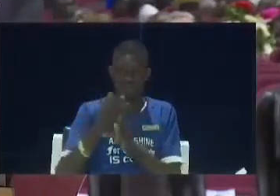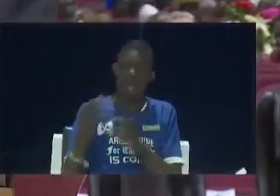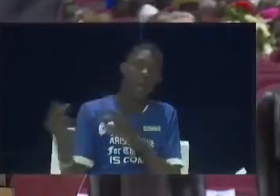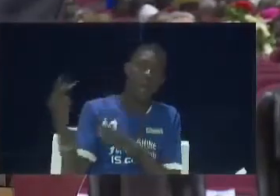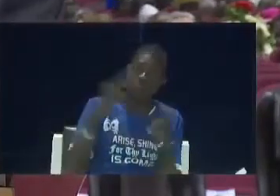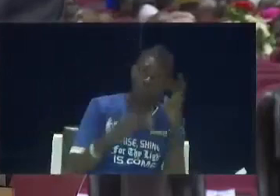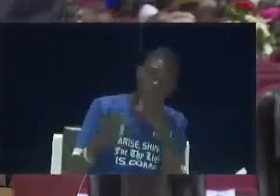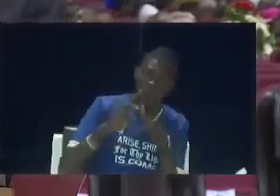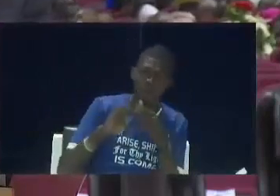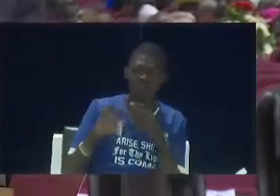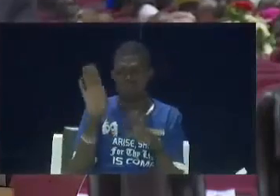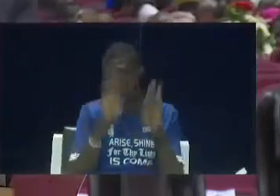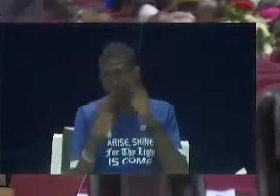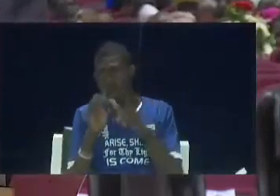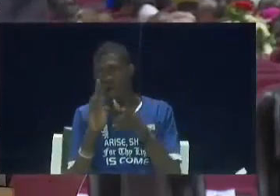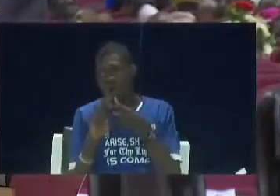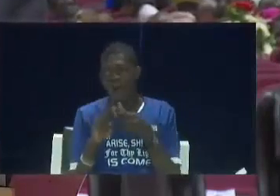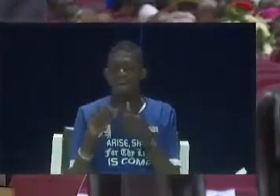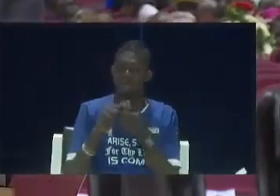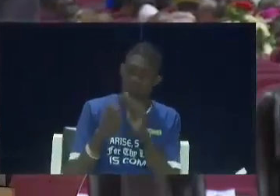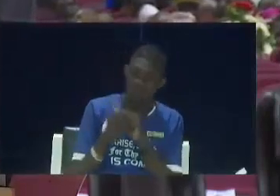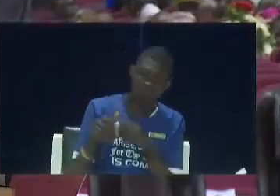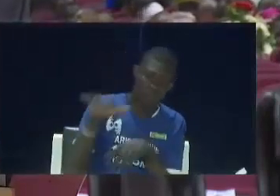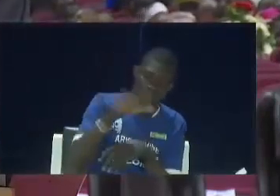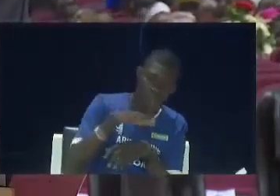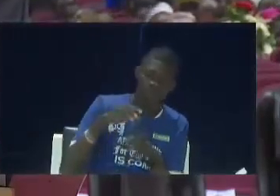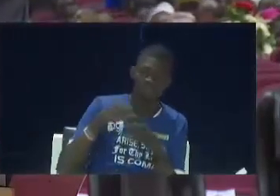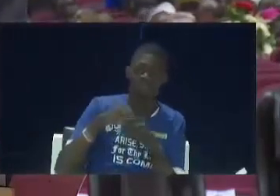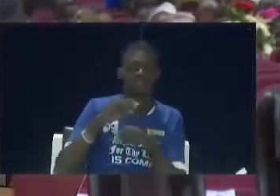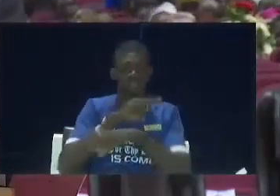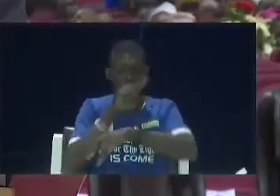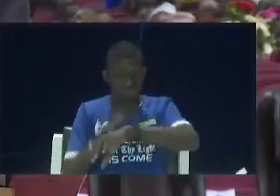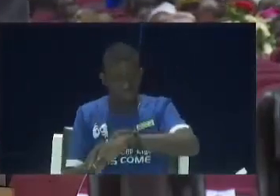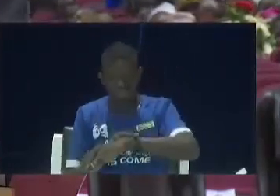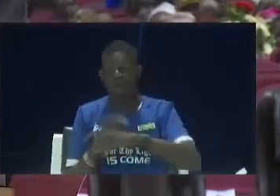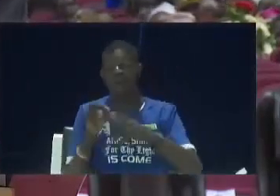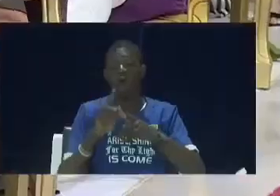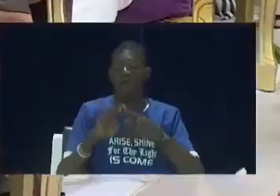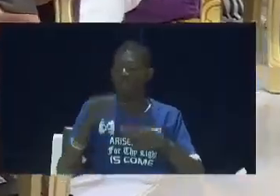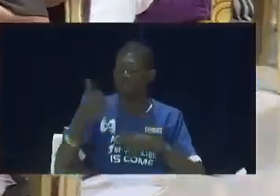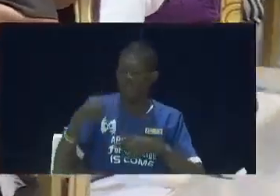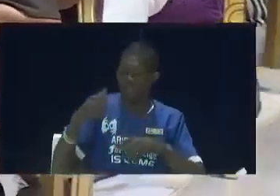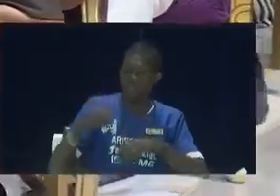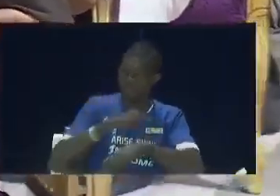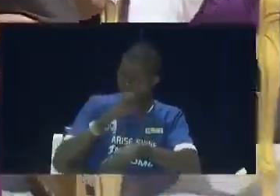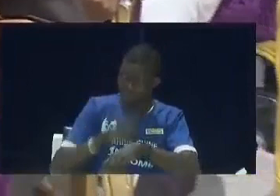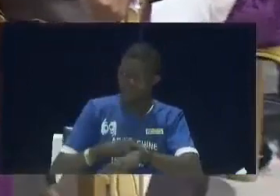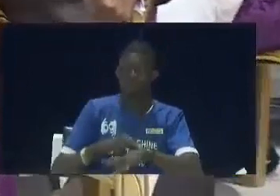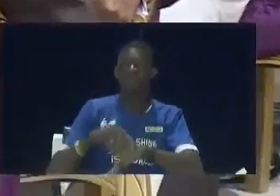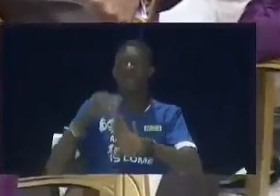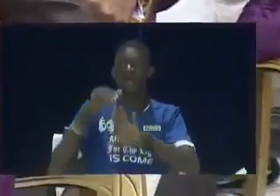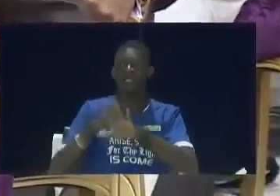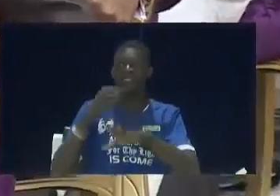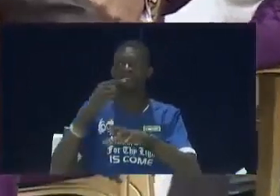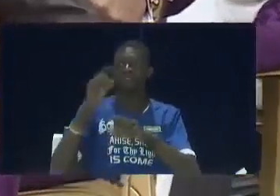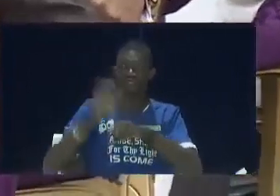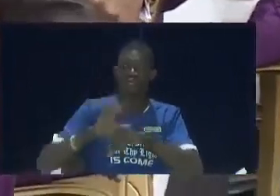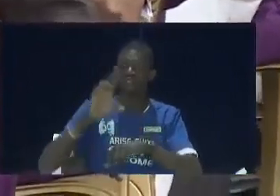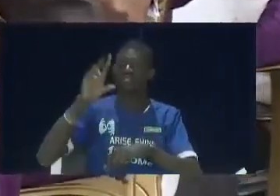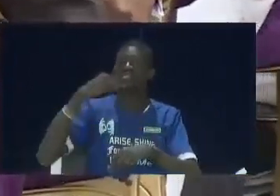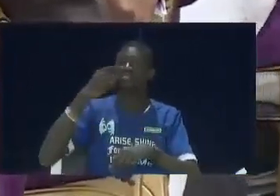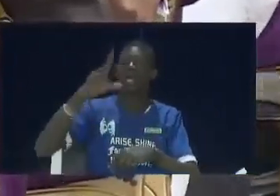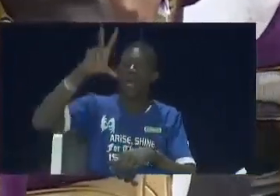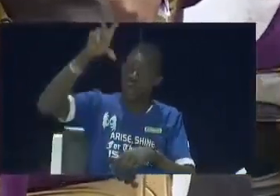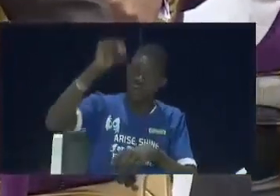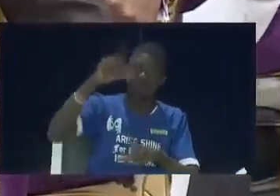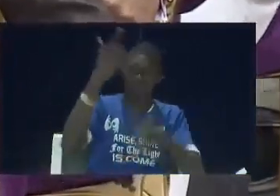and trouble and chaos in our nation or in any nation, and the church says no, somebody